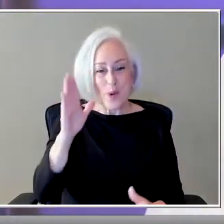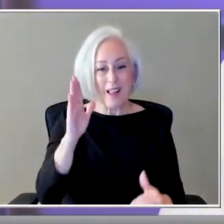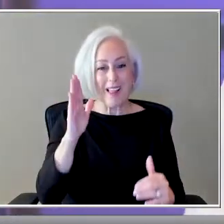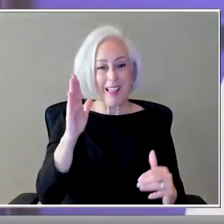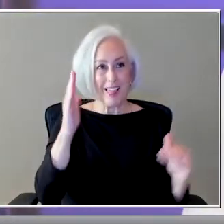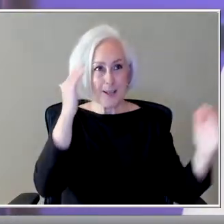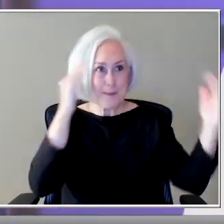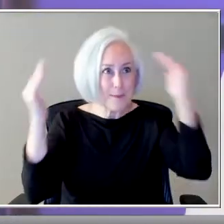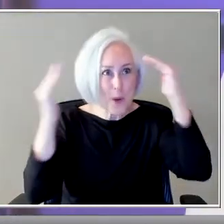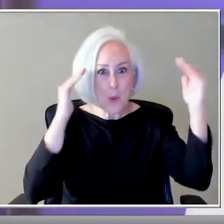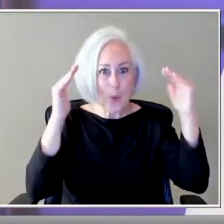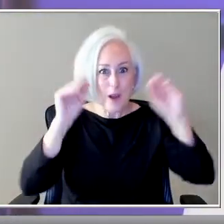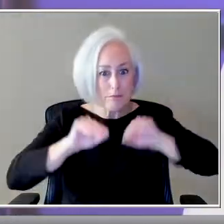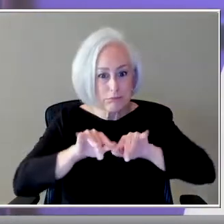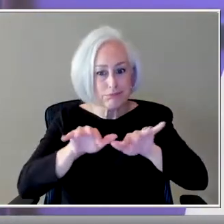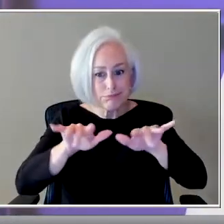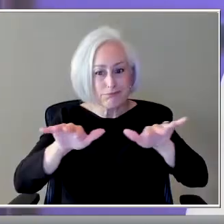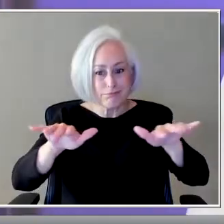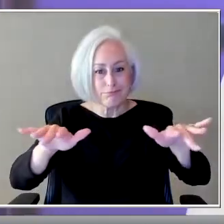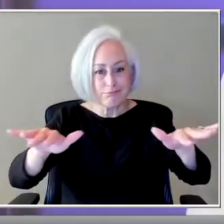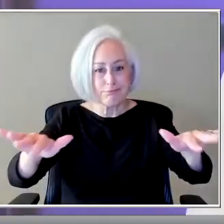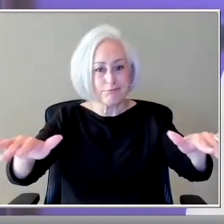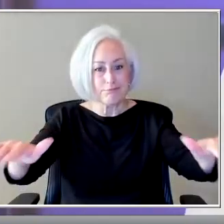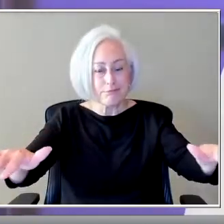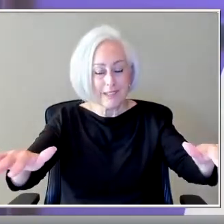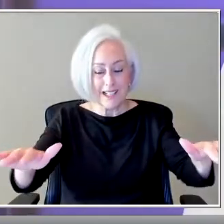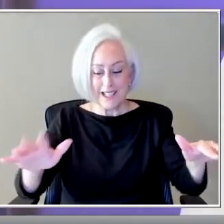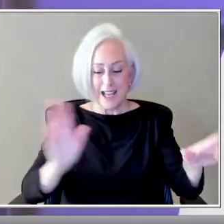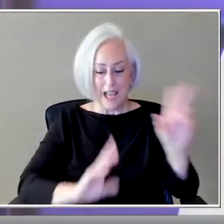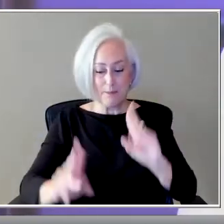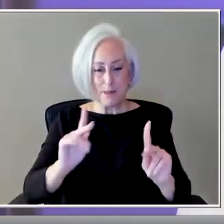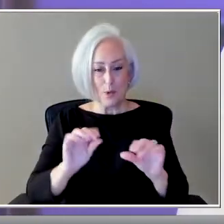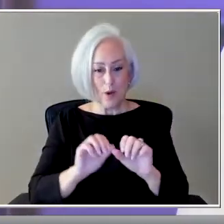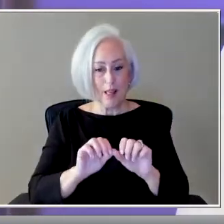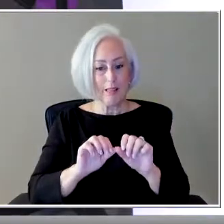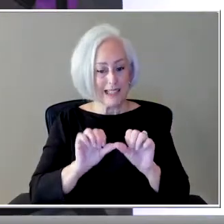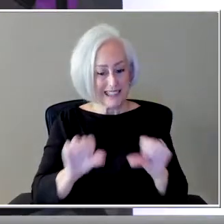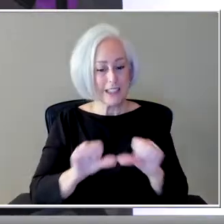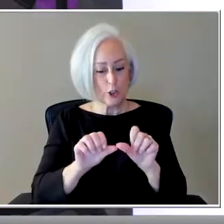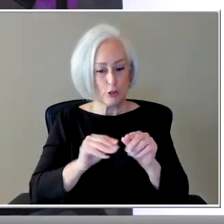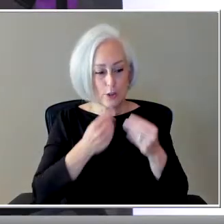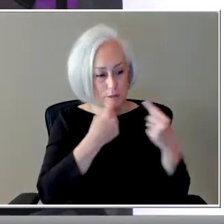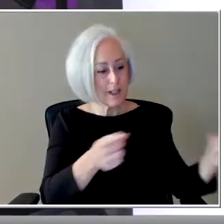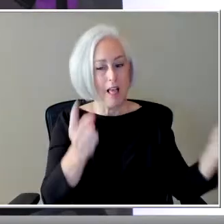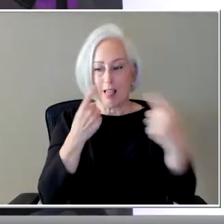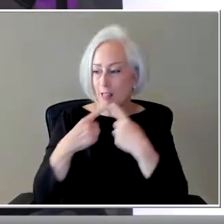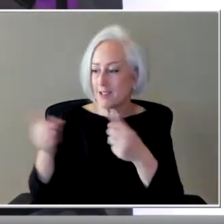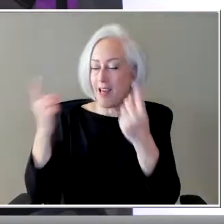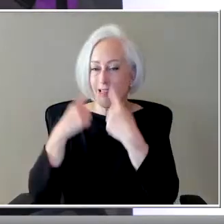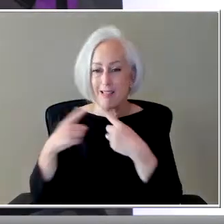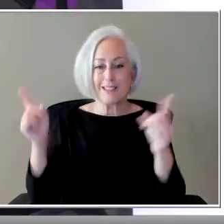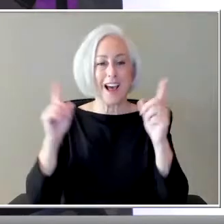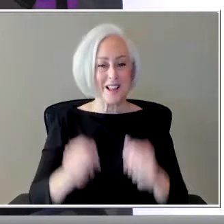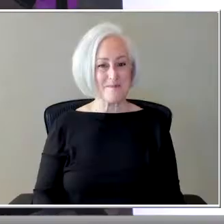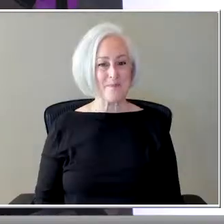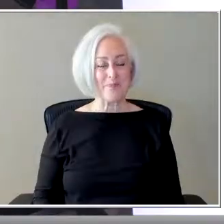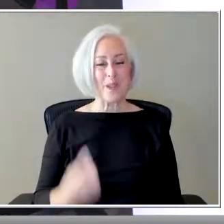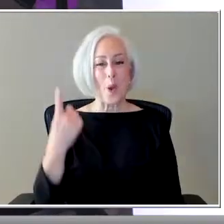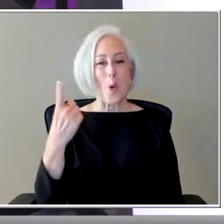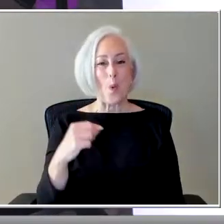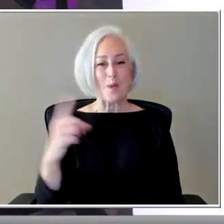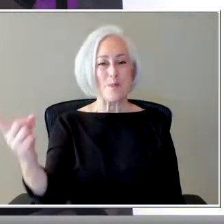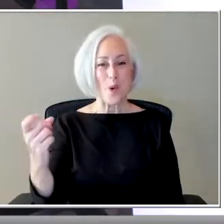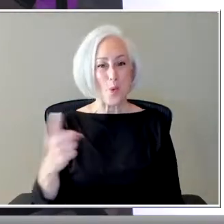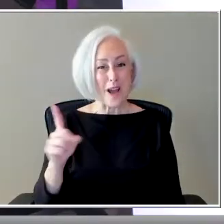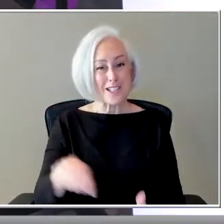of others out there, and hopefully it'll continue to spread. We have one more question, and then unfortunately